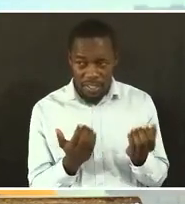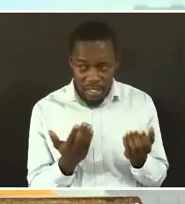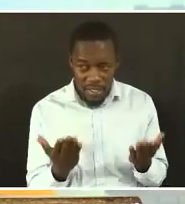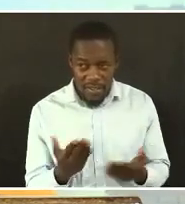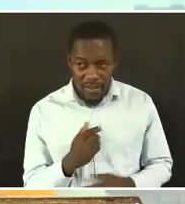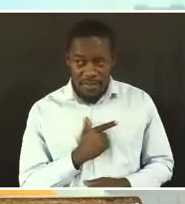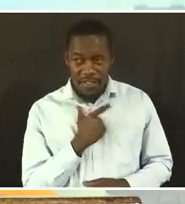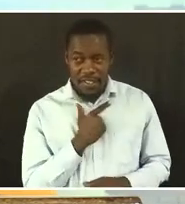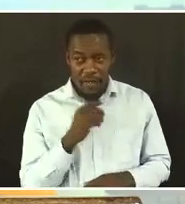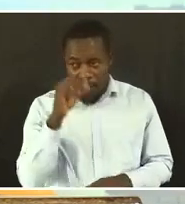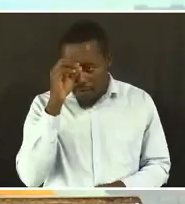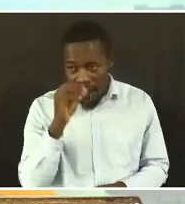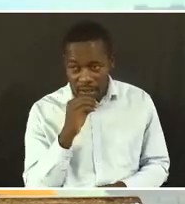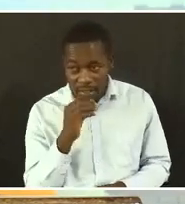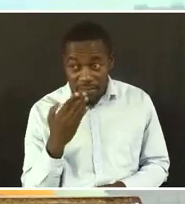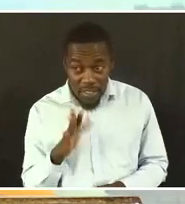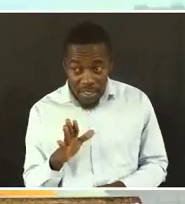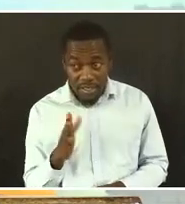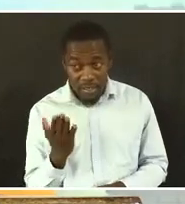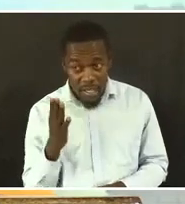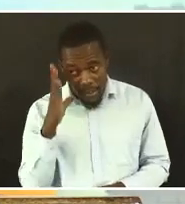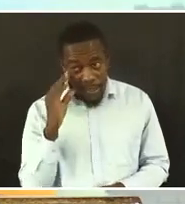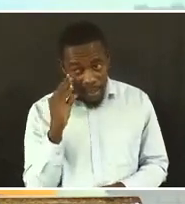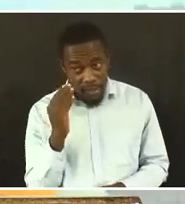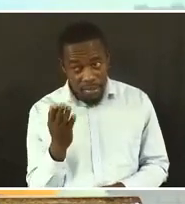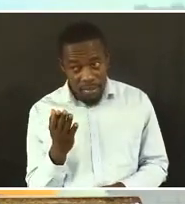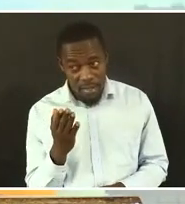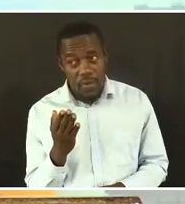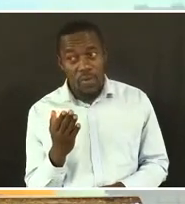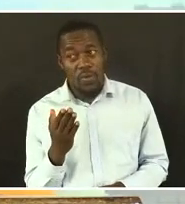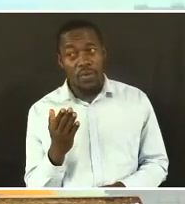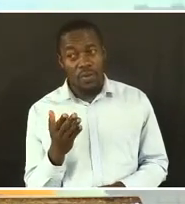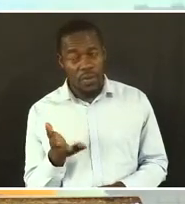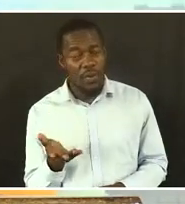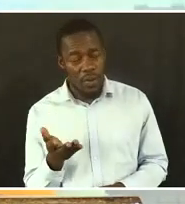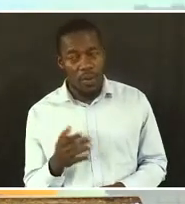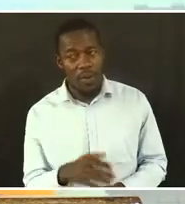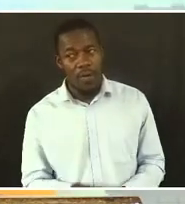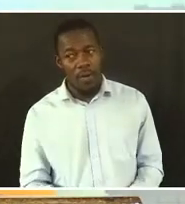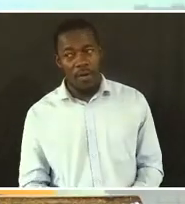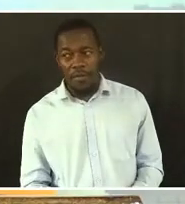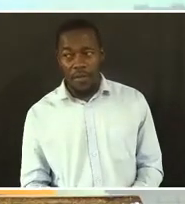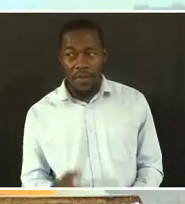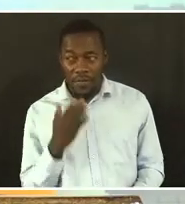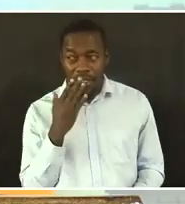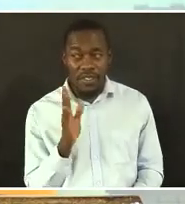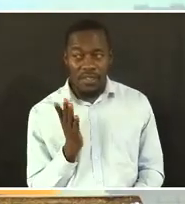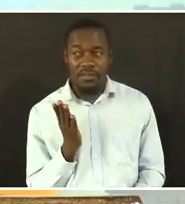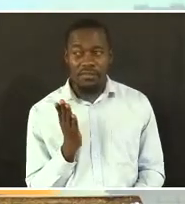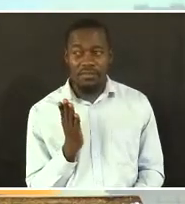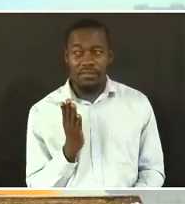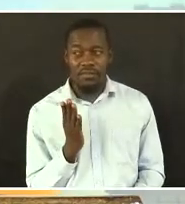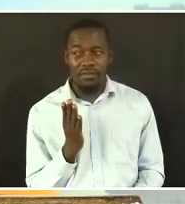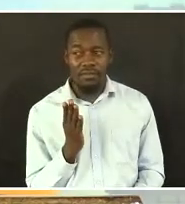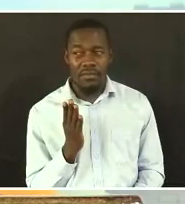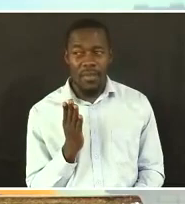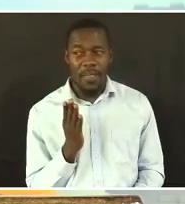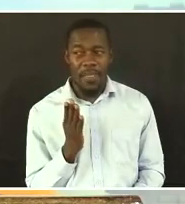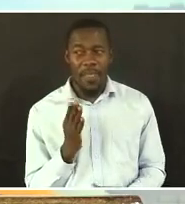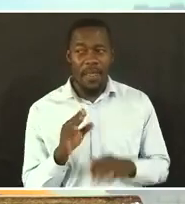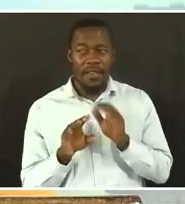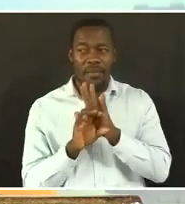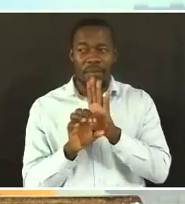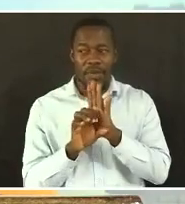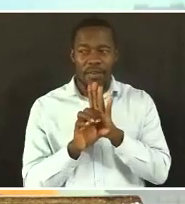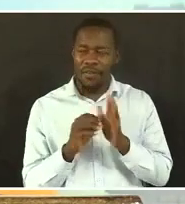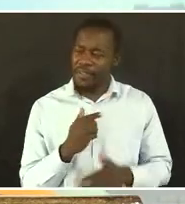He says, I was hungry and you did not feed me. Now that is what he's going to determine. He's saying, and I want you to